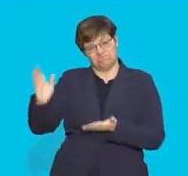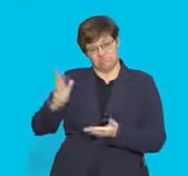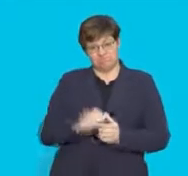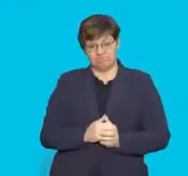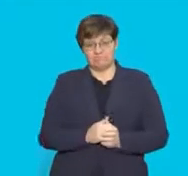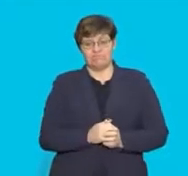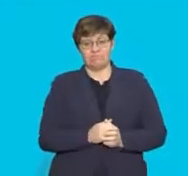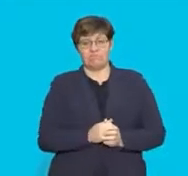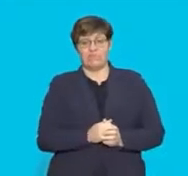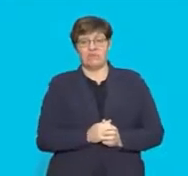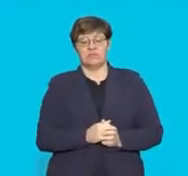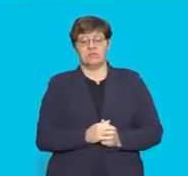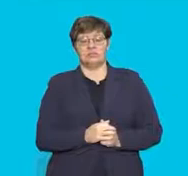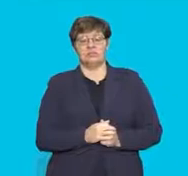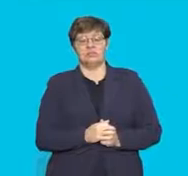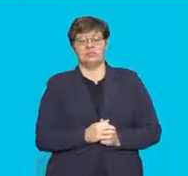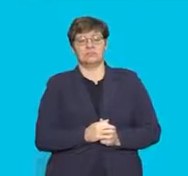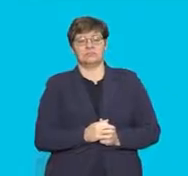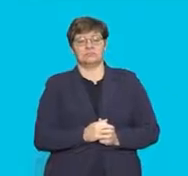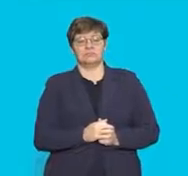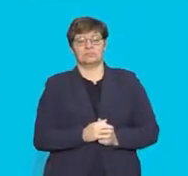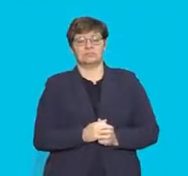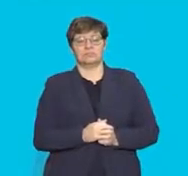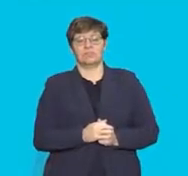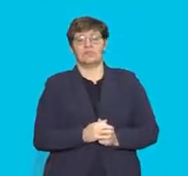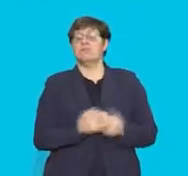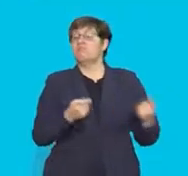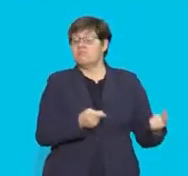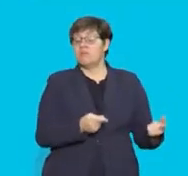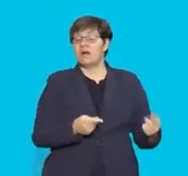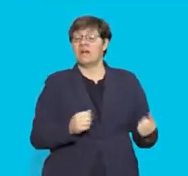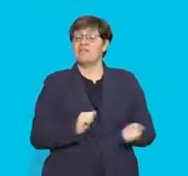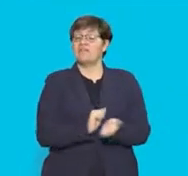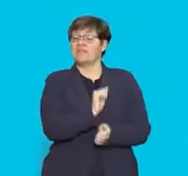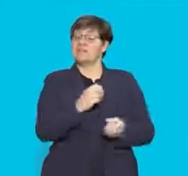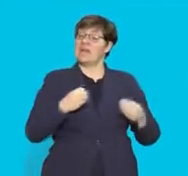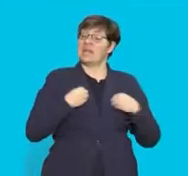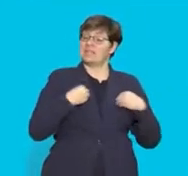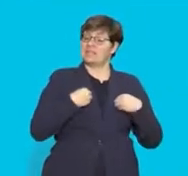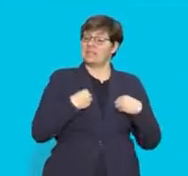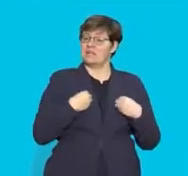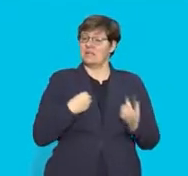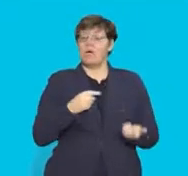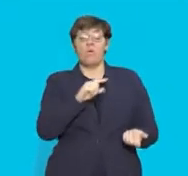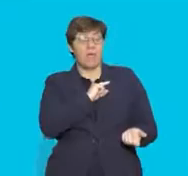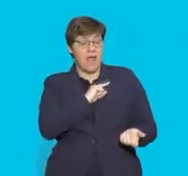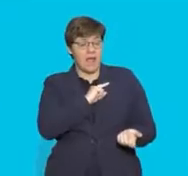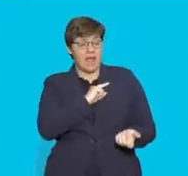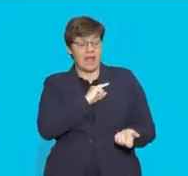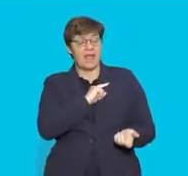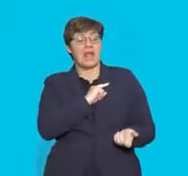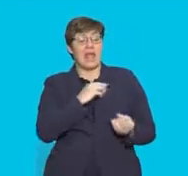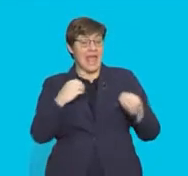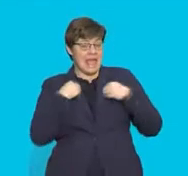asset. One, think of another one. A business will dispose of the fixed asset because there's damage to the